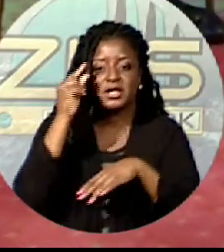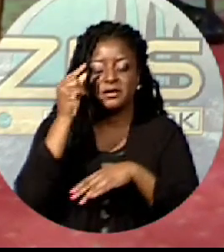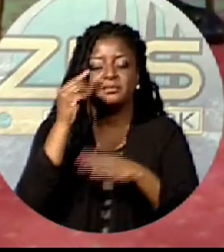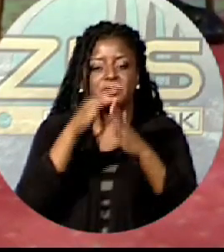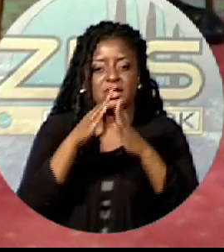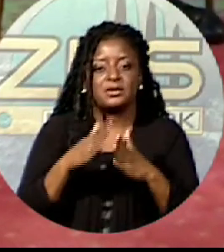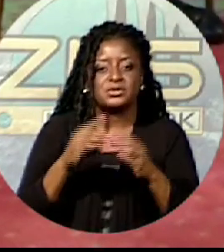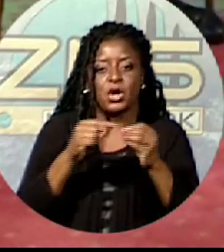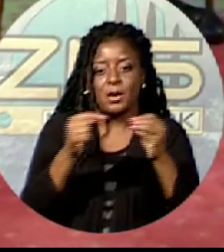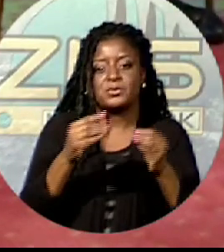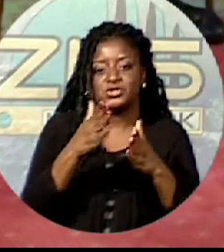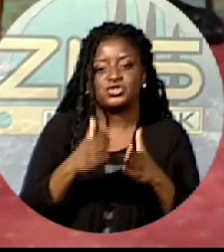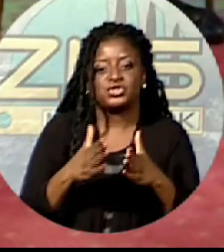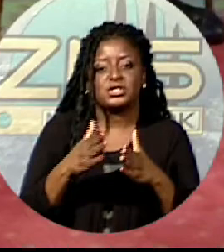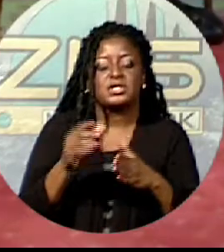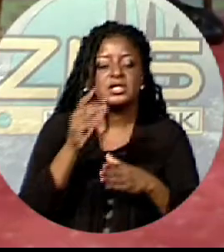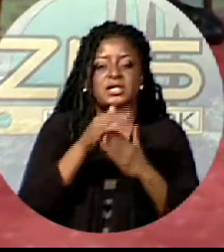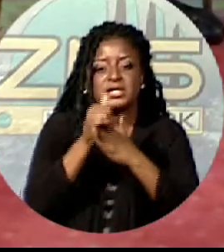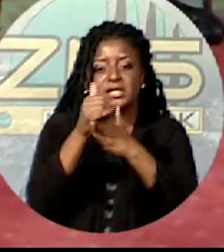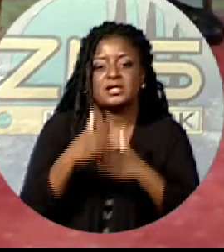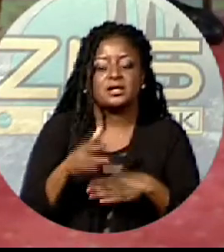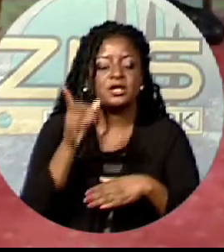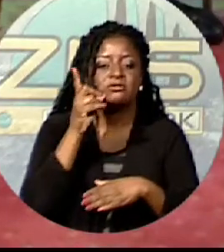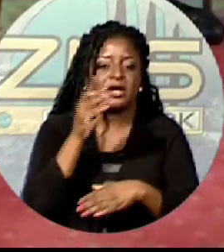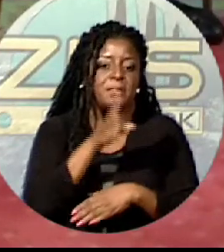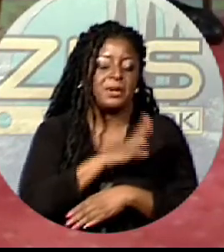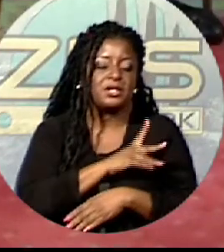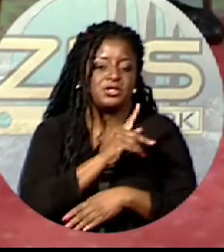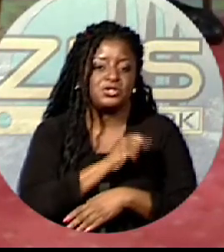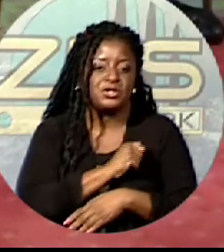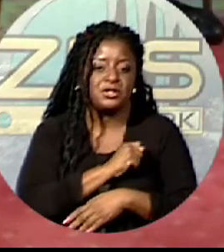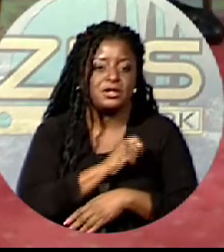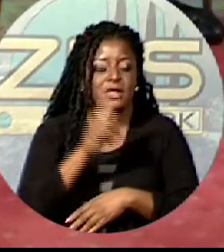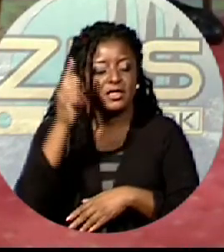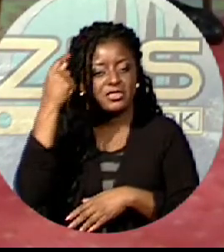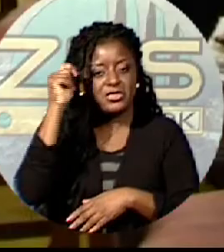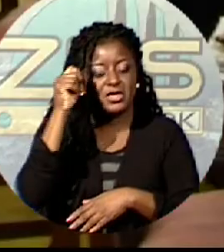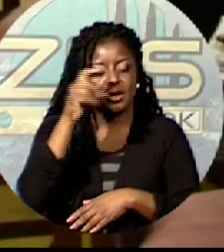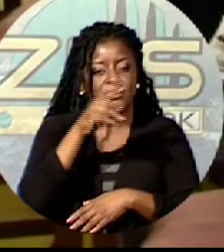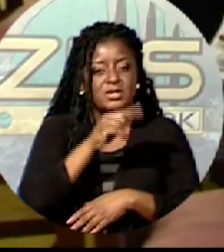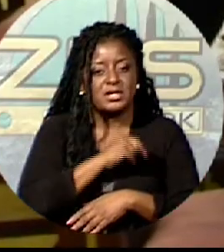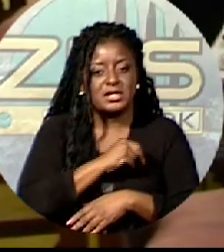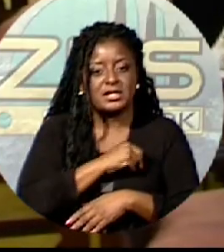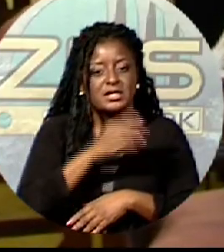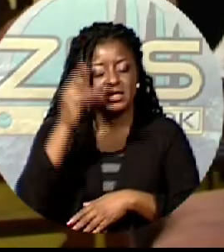Loretta Butler-Turner, along with MPs Theo Neely, Nico Grant, Hubert Chipman, Dr. Andre